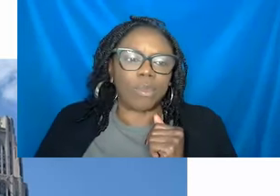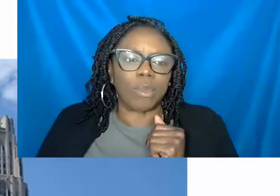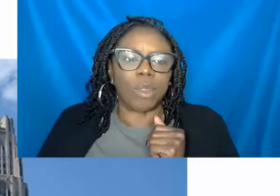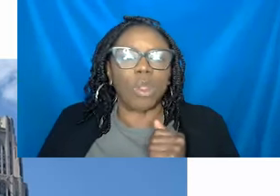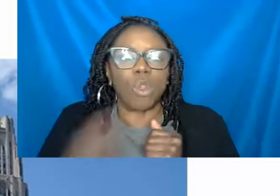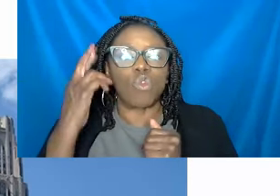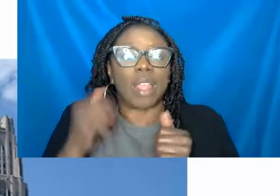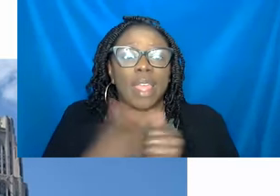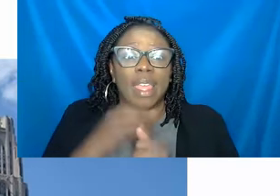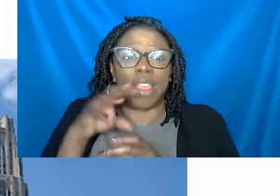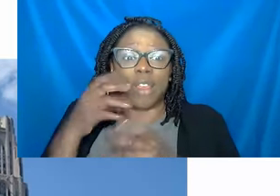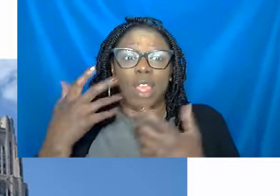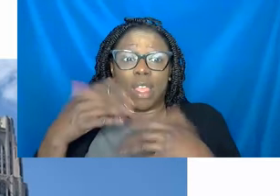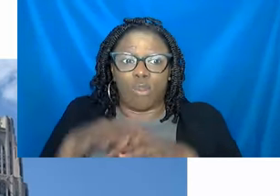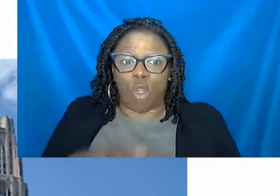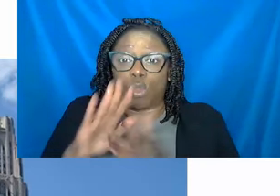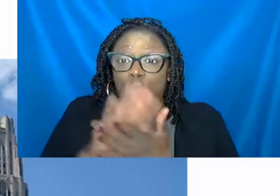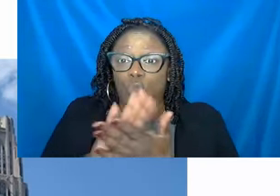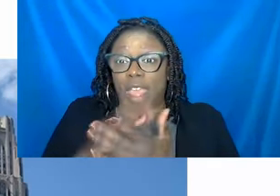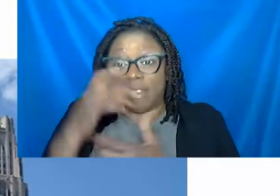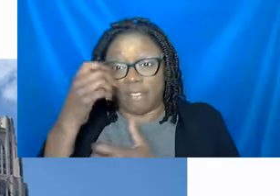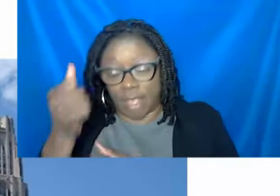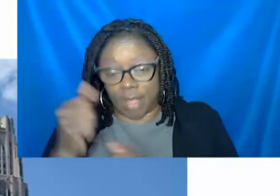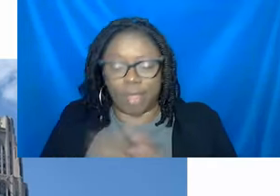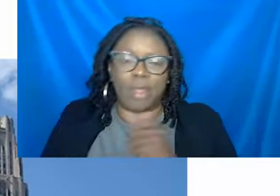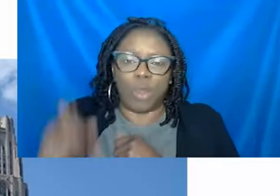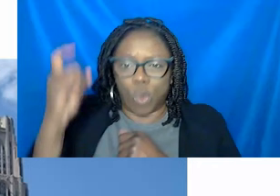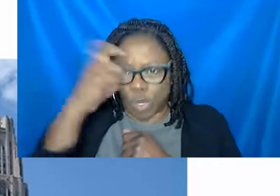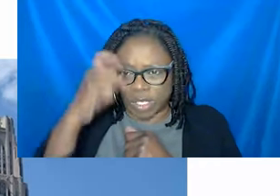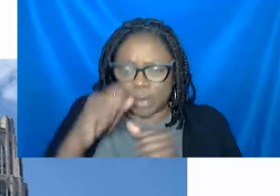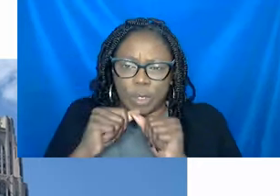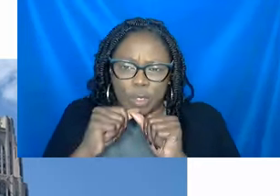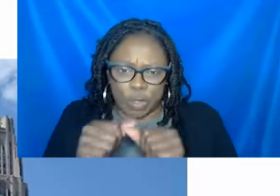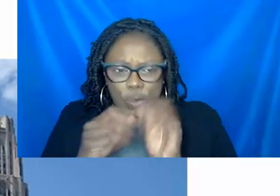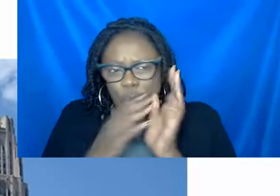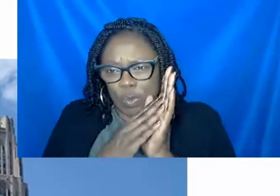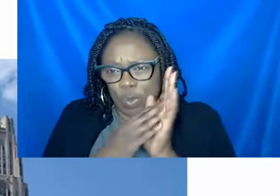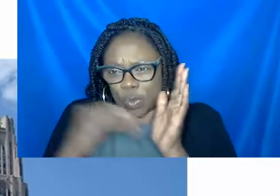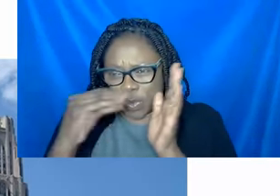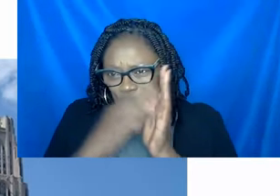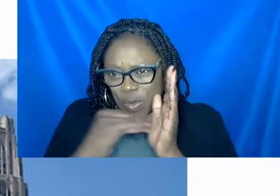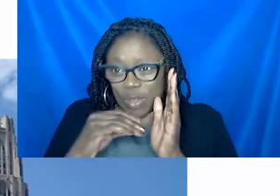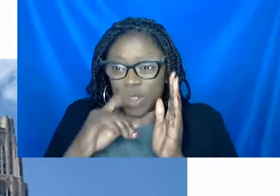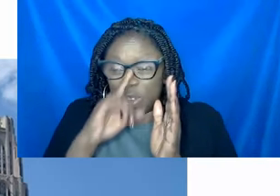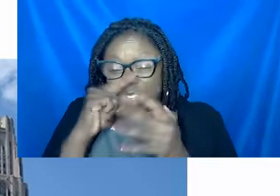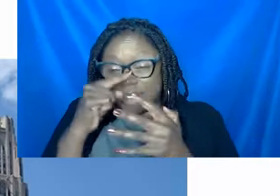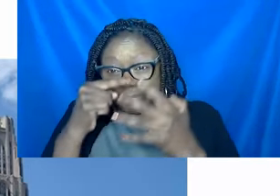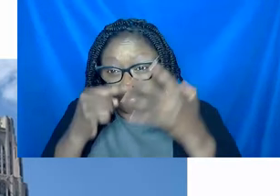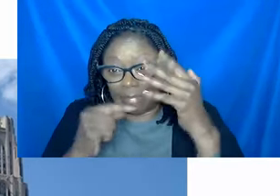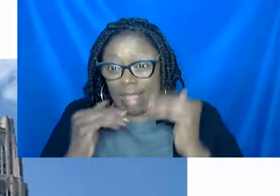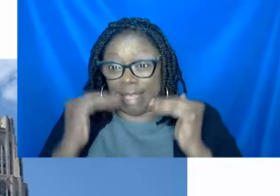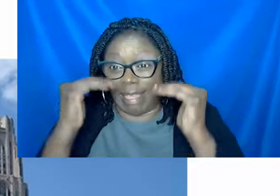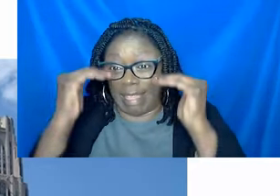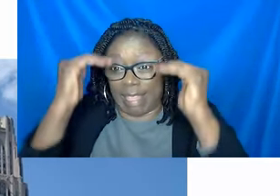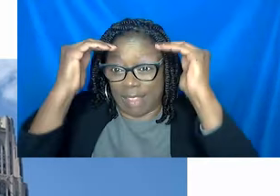and wisdom and learning, but always remember to continue to learn, right? And so there are these different levels, right? I